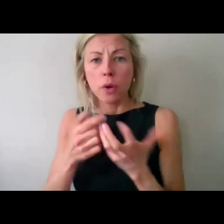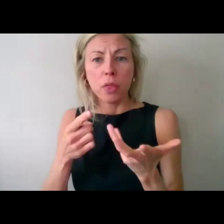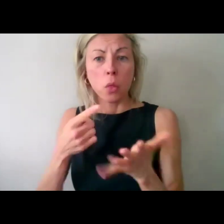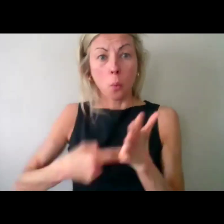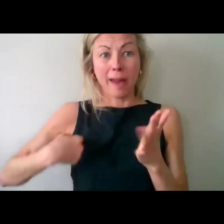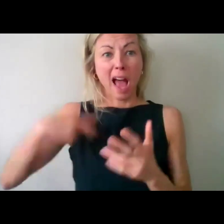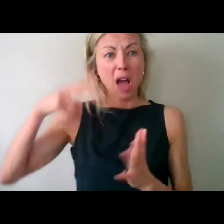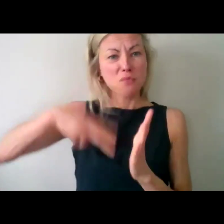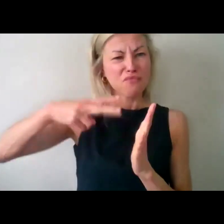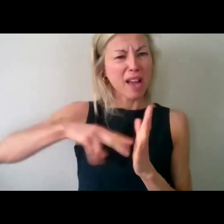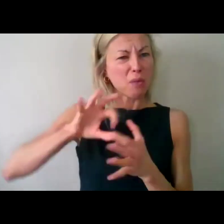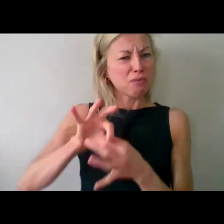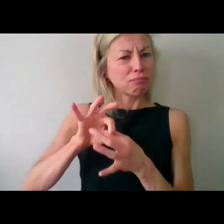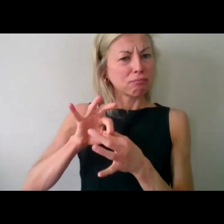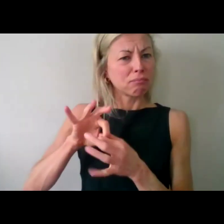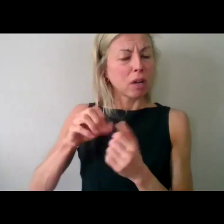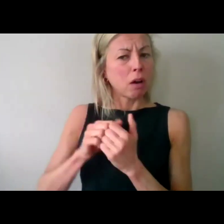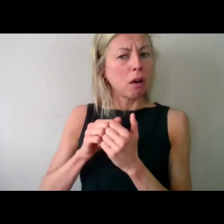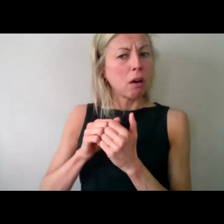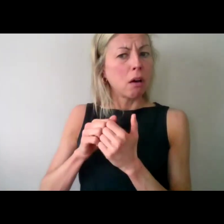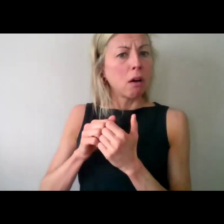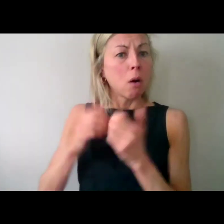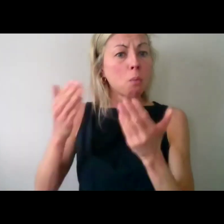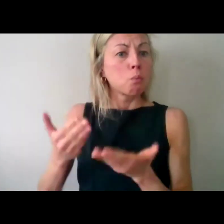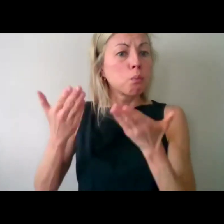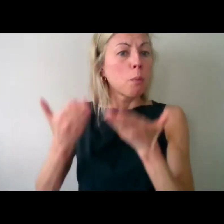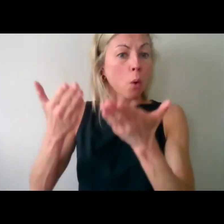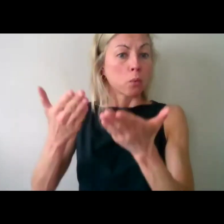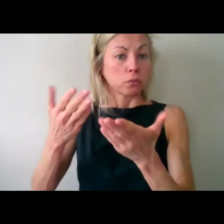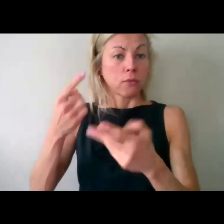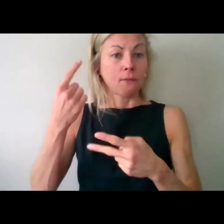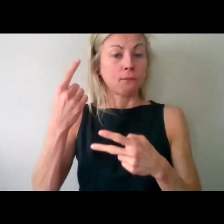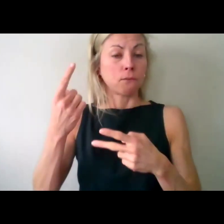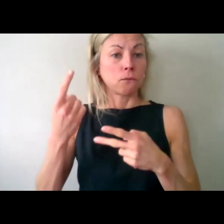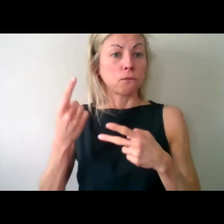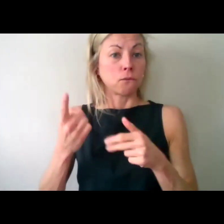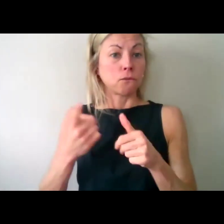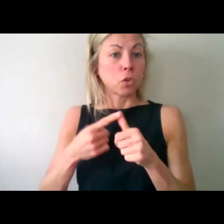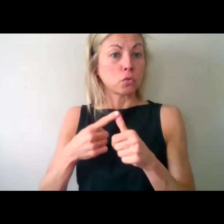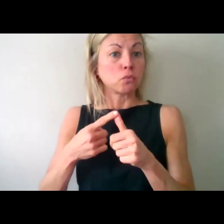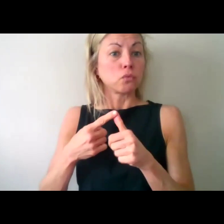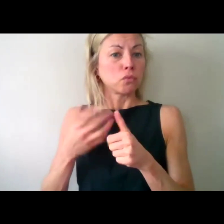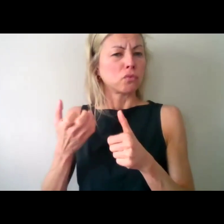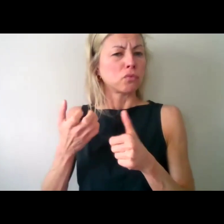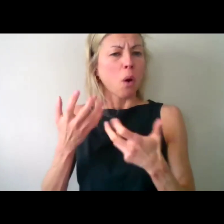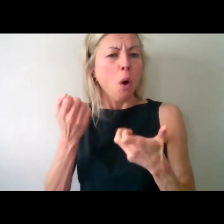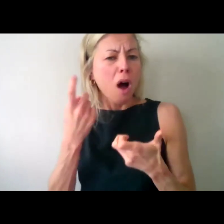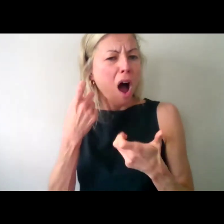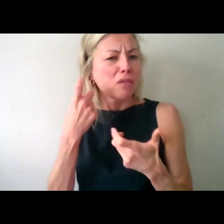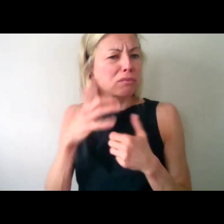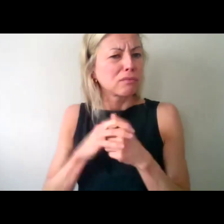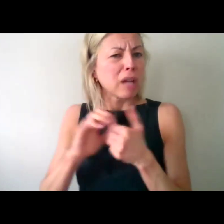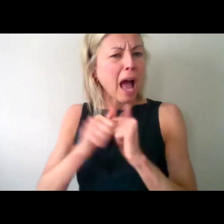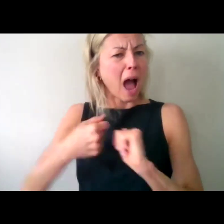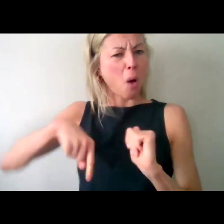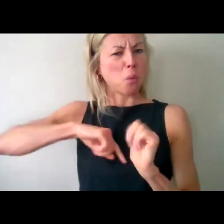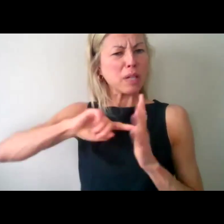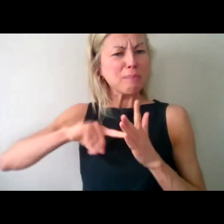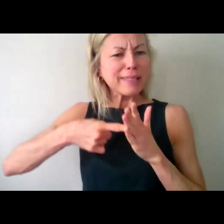read with regards to the proposal. One, I wanted to get a sense of how we begin to think about